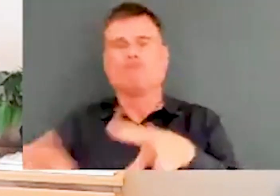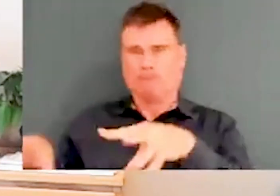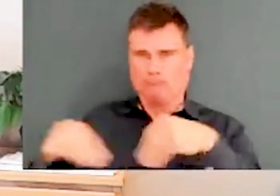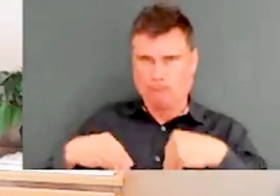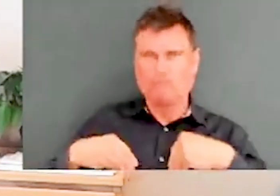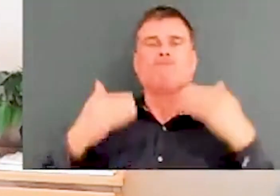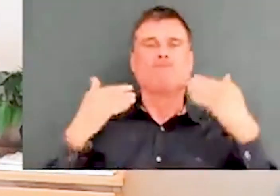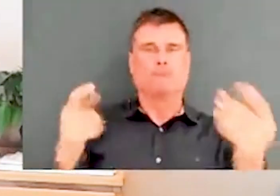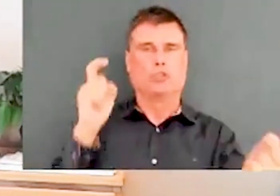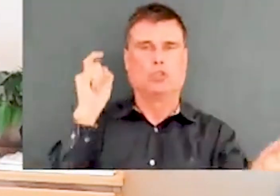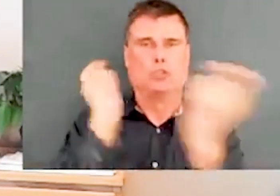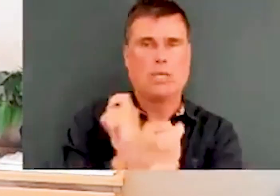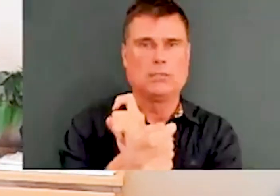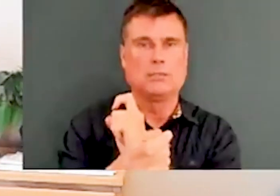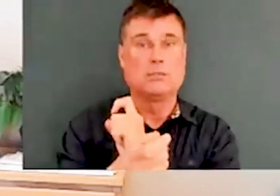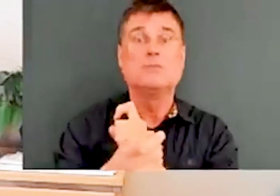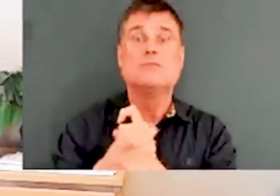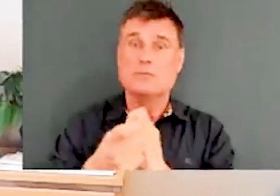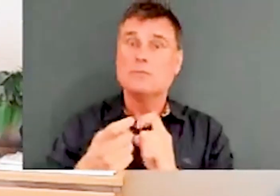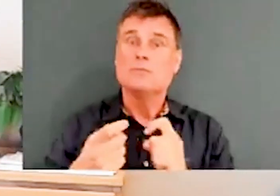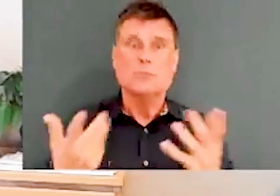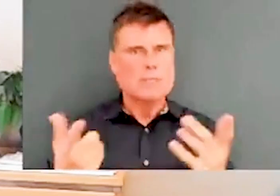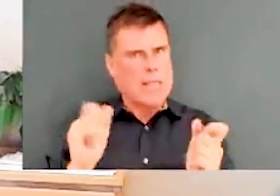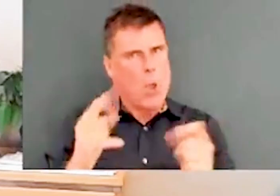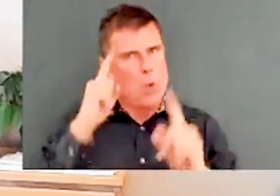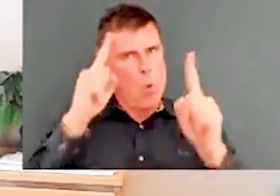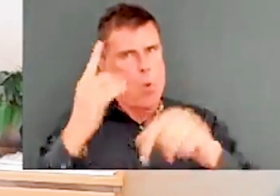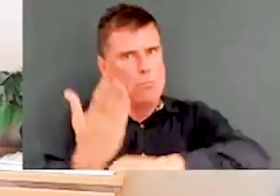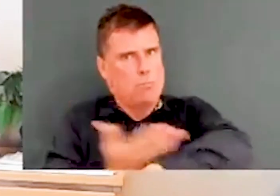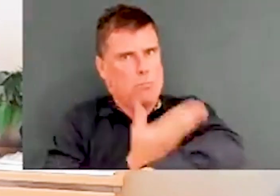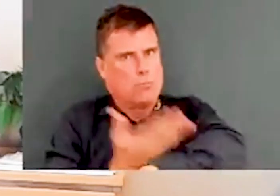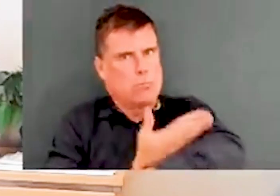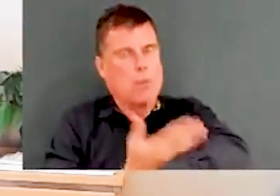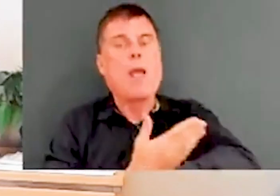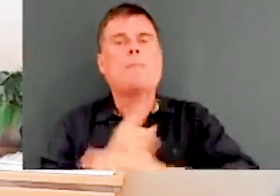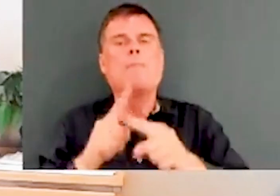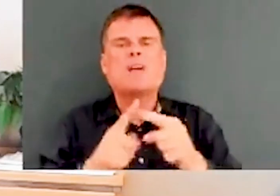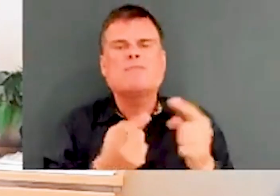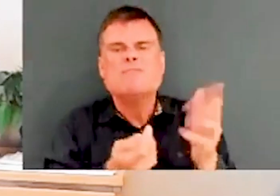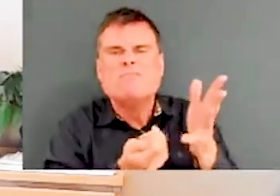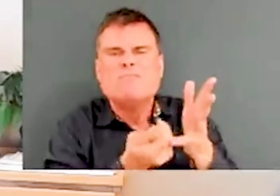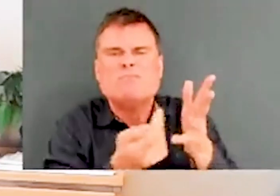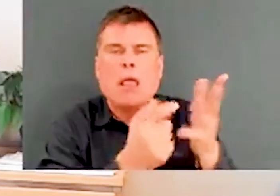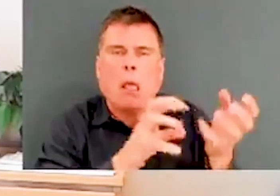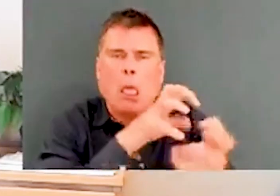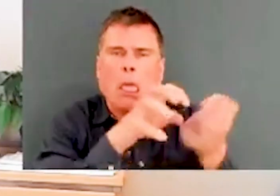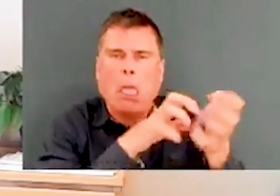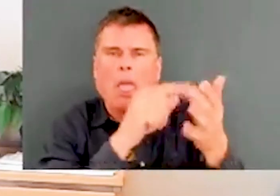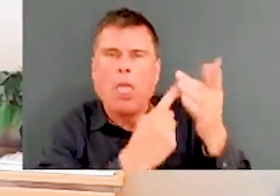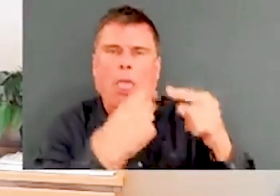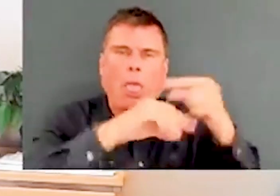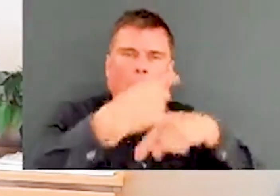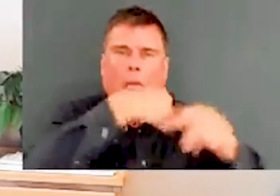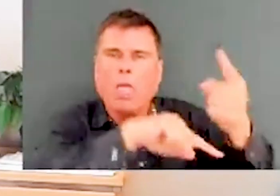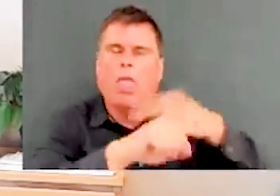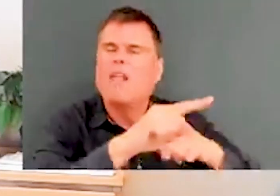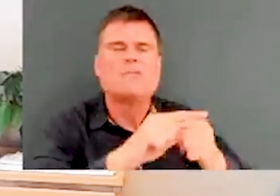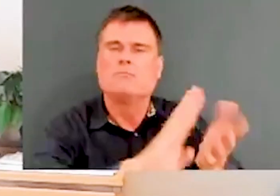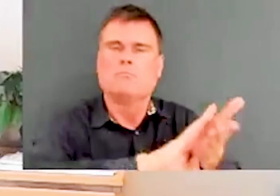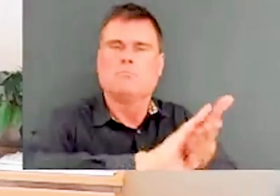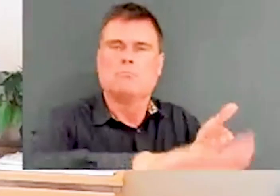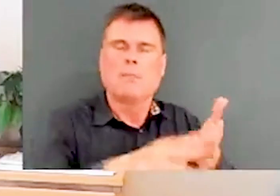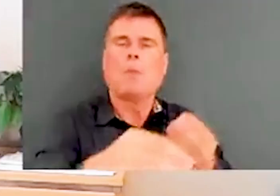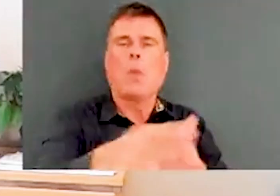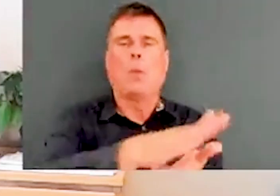royalty system, eliminating complexity and improving efficiency. These updates are, as the minister mentioned,